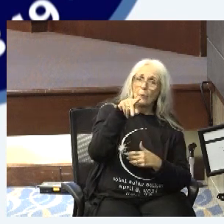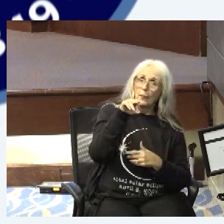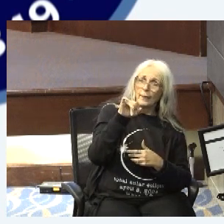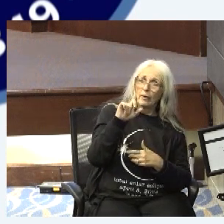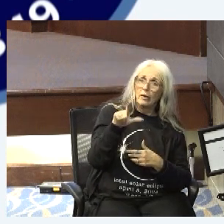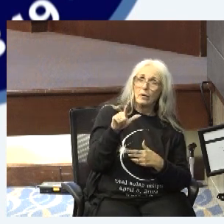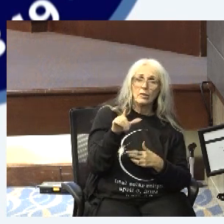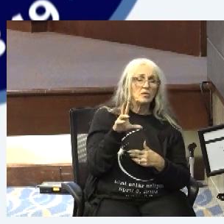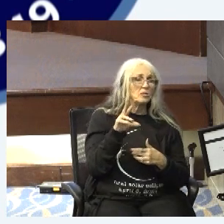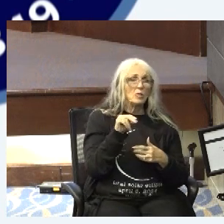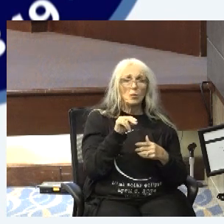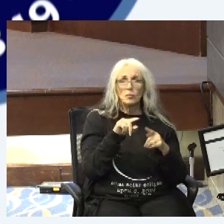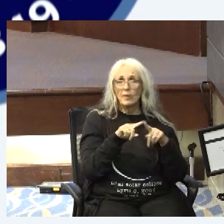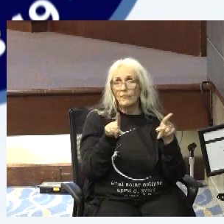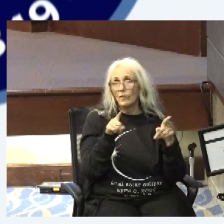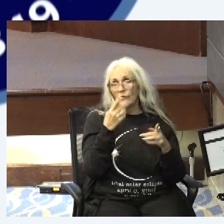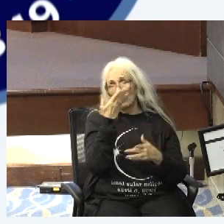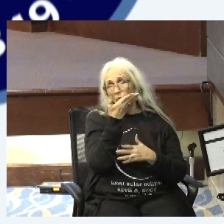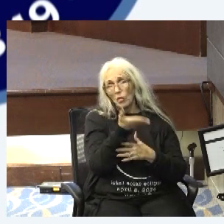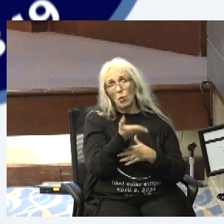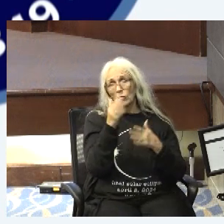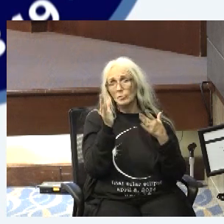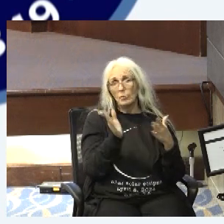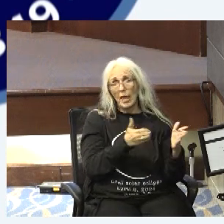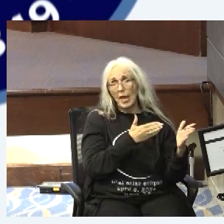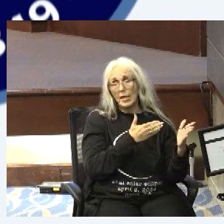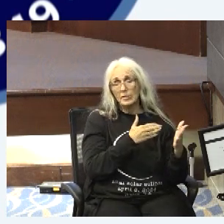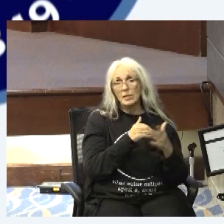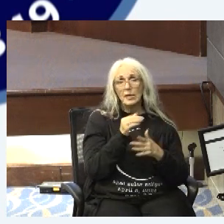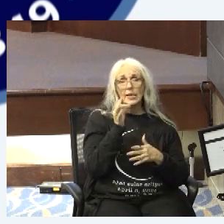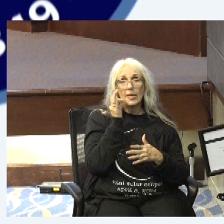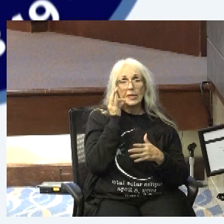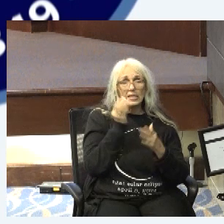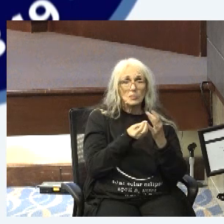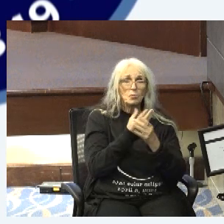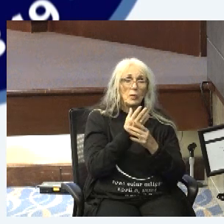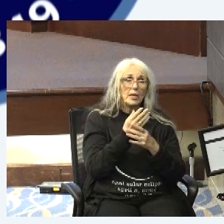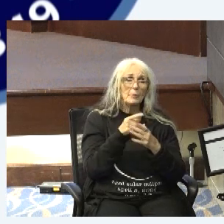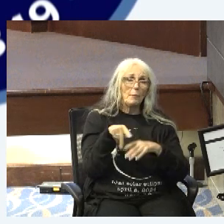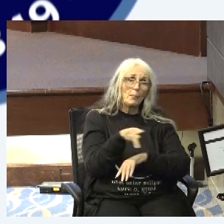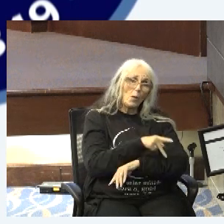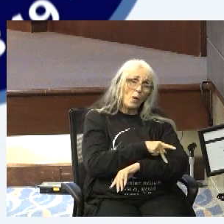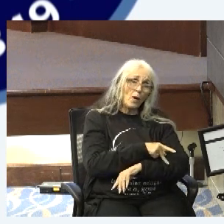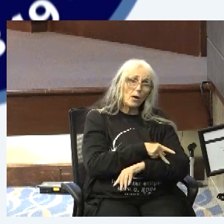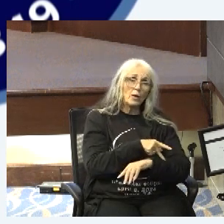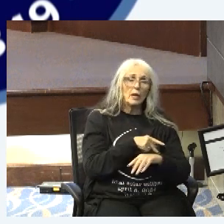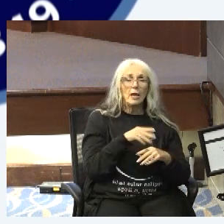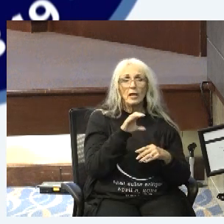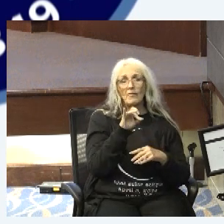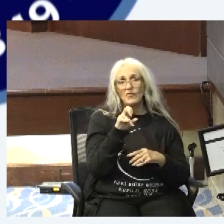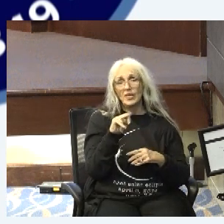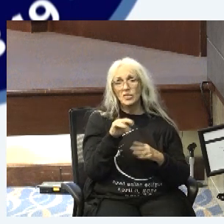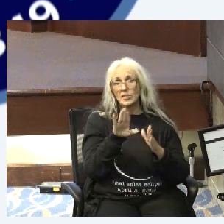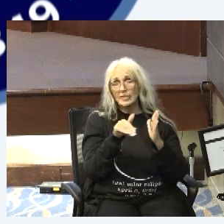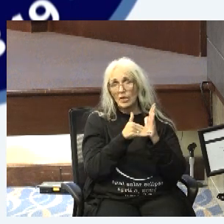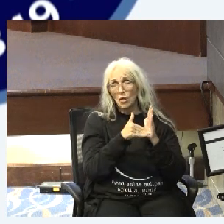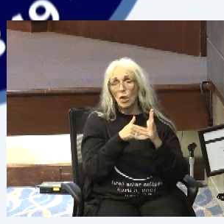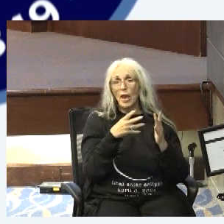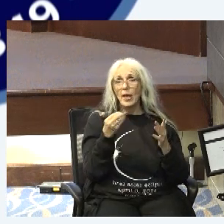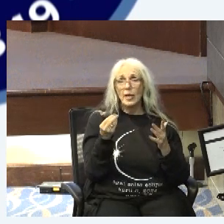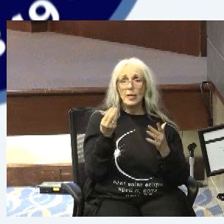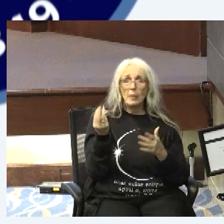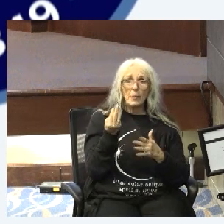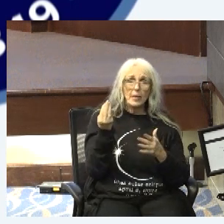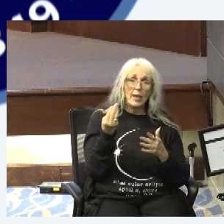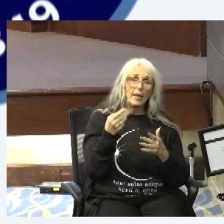no stranger to those plans at a familiar location of Indian Spring Park, utilization of the convention center. On the Monday event,